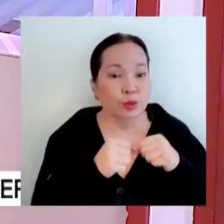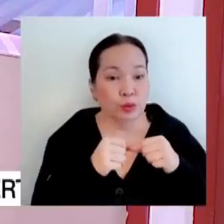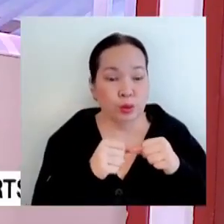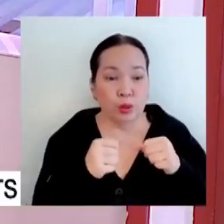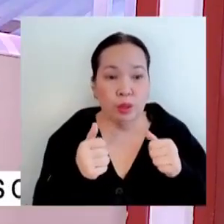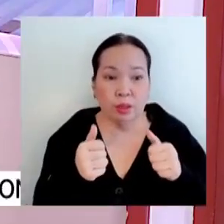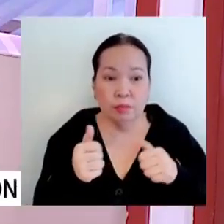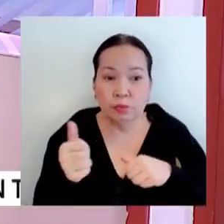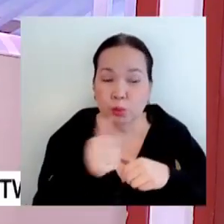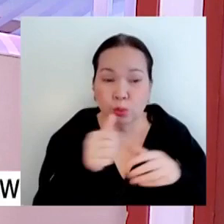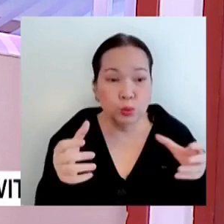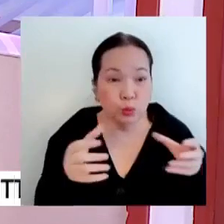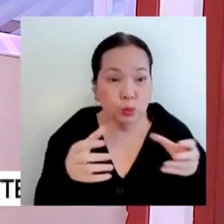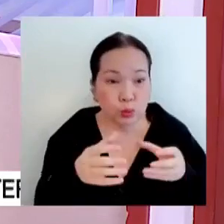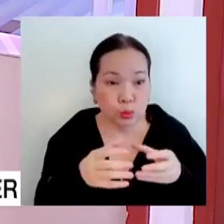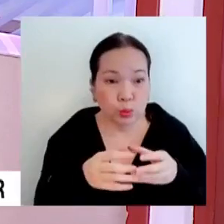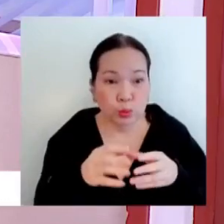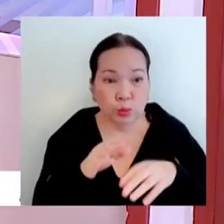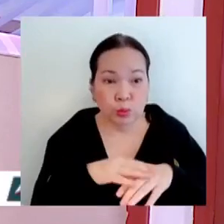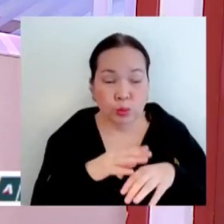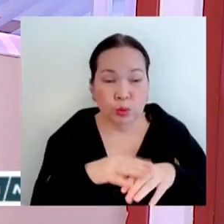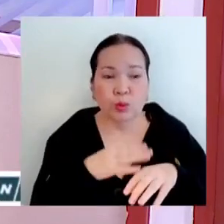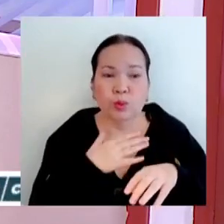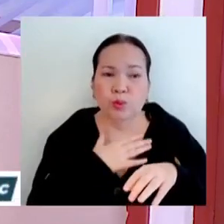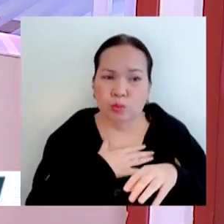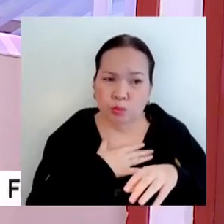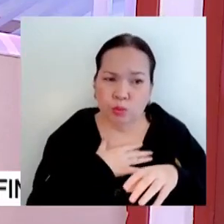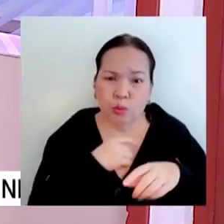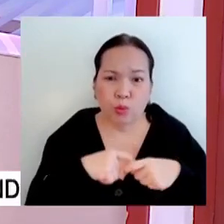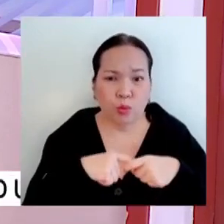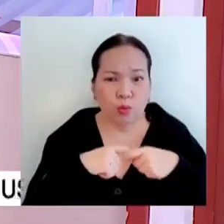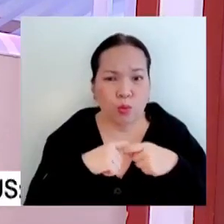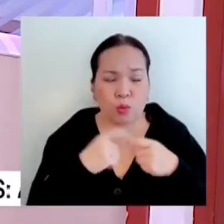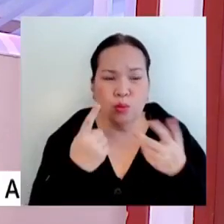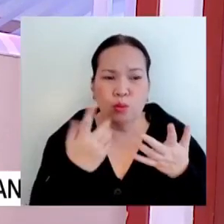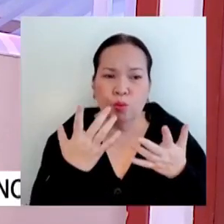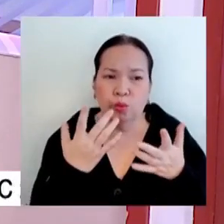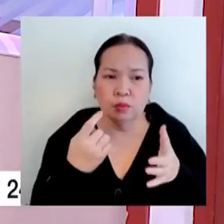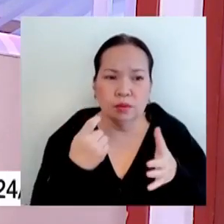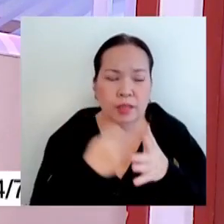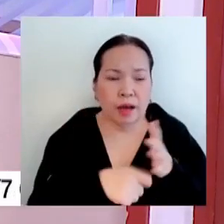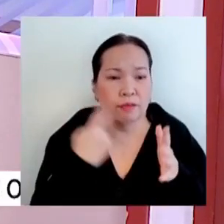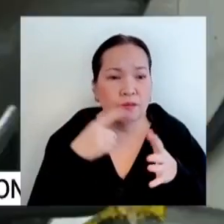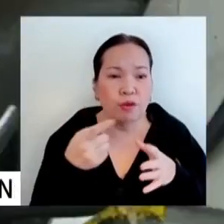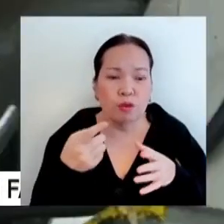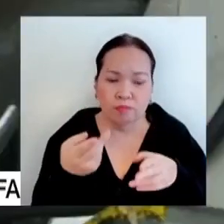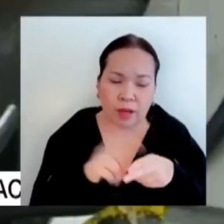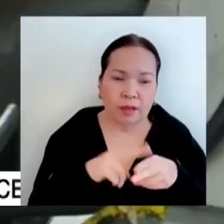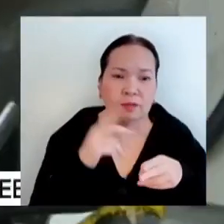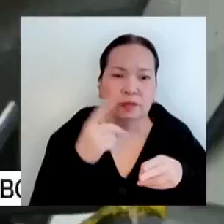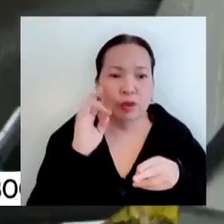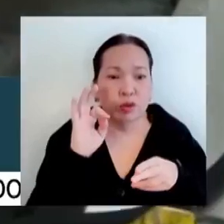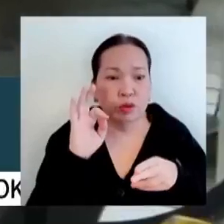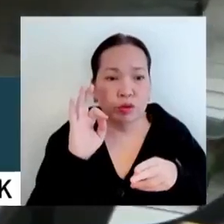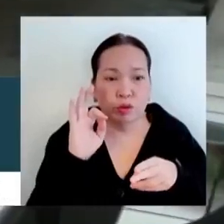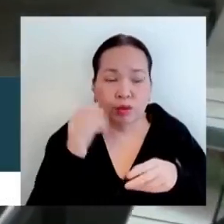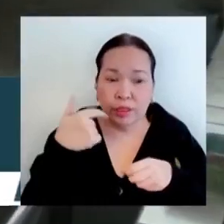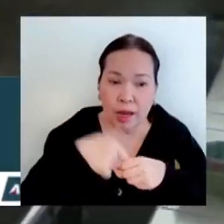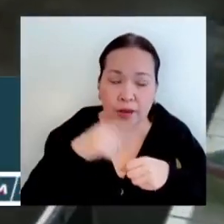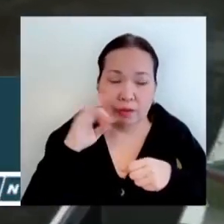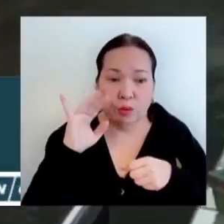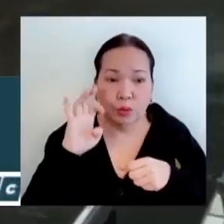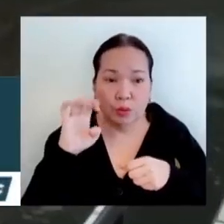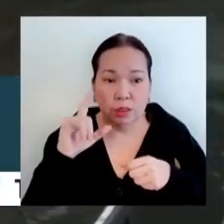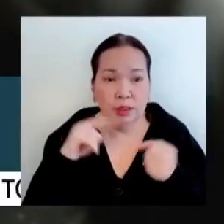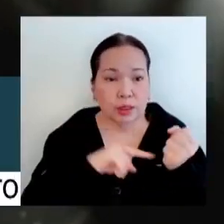pressing government to suspend the excise tax on fuel amid the 1 peso fare increase for public utility jeepneys. Beginning October 8th,